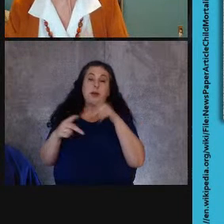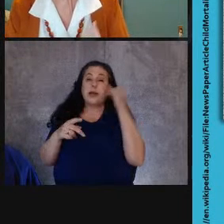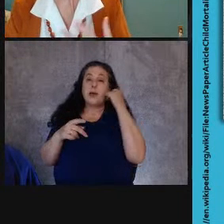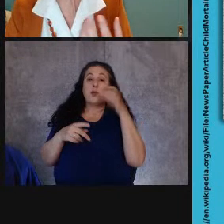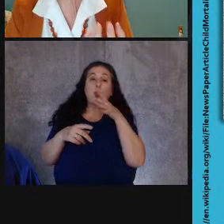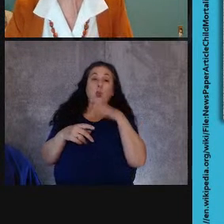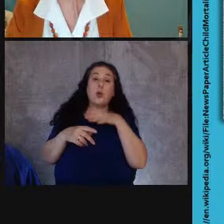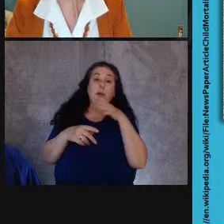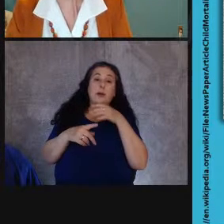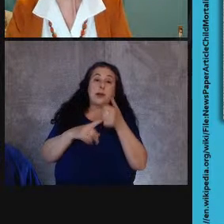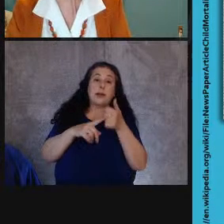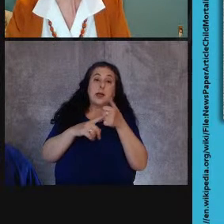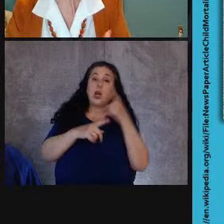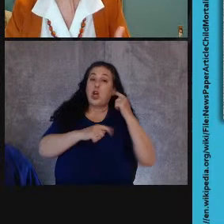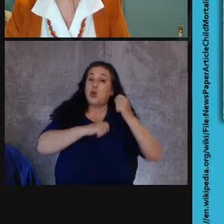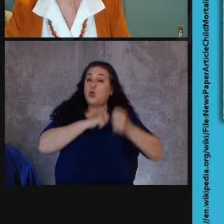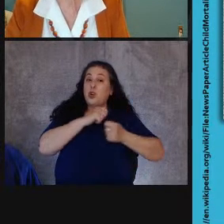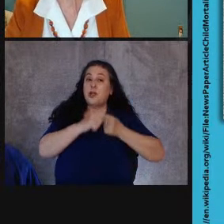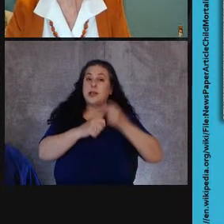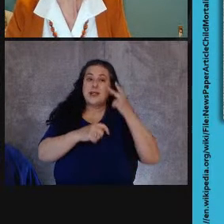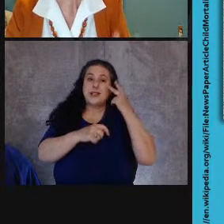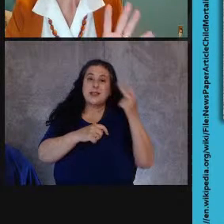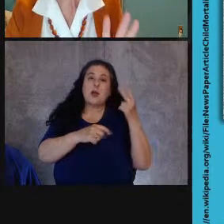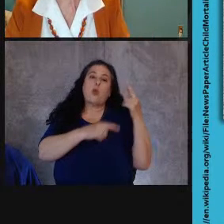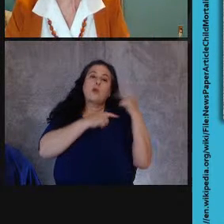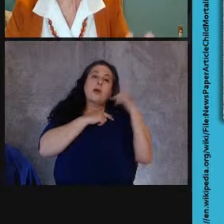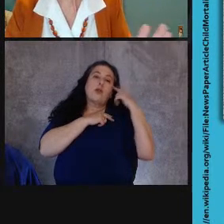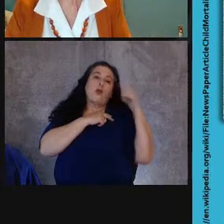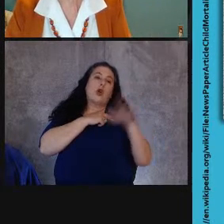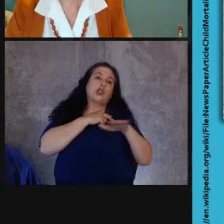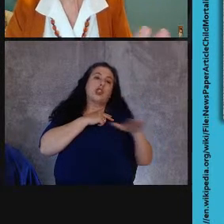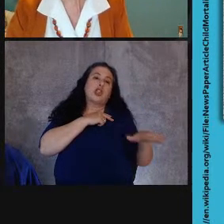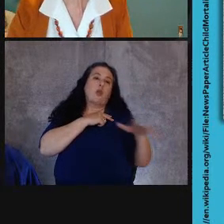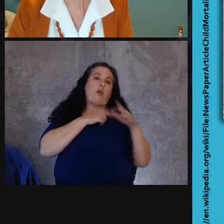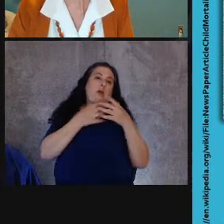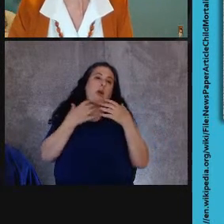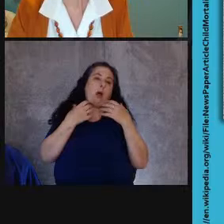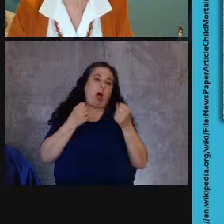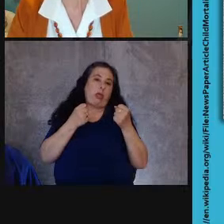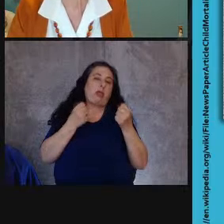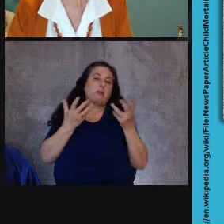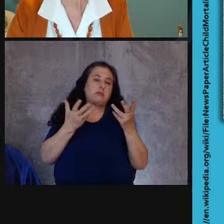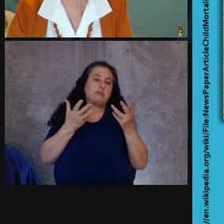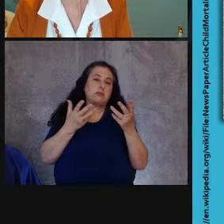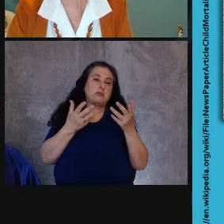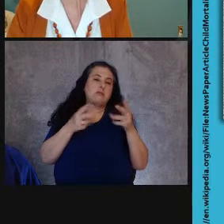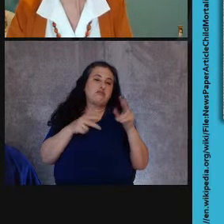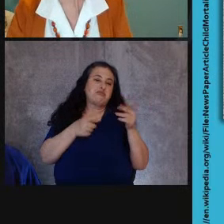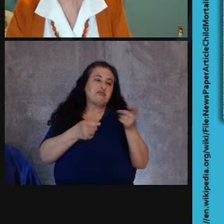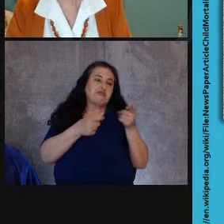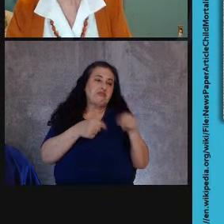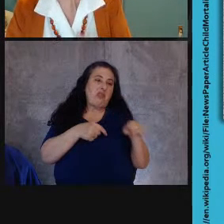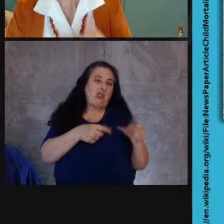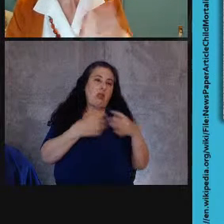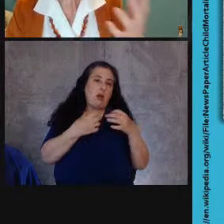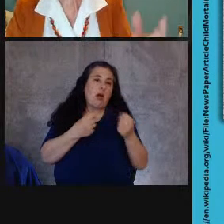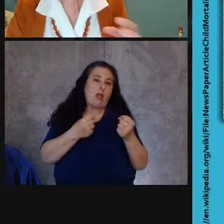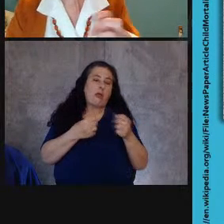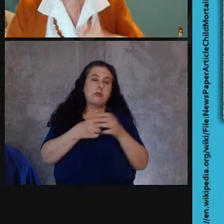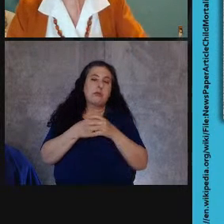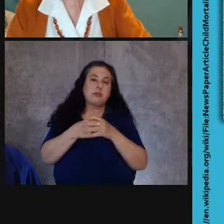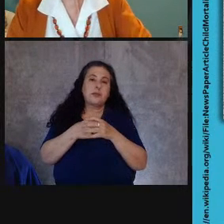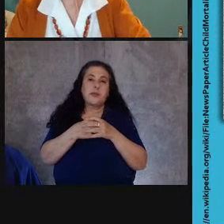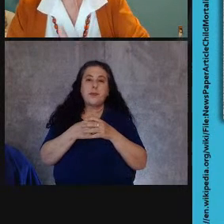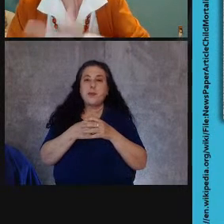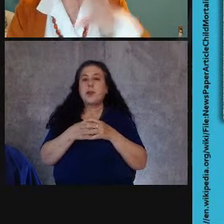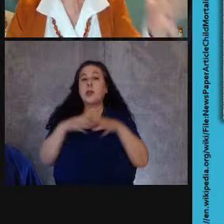women were traditionally seen as responsible for overseeing the health of children in the household, kind